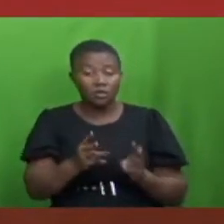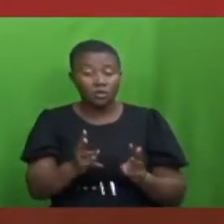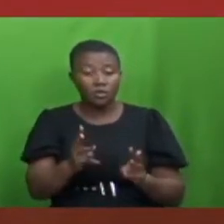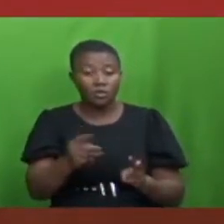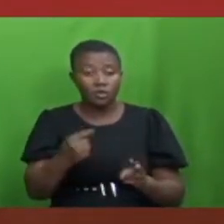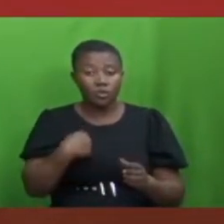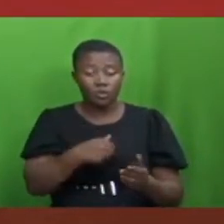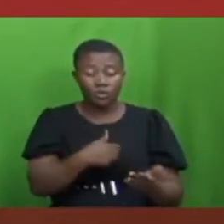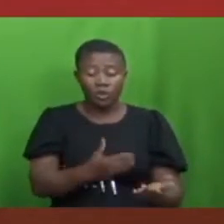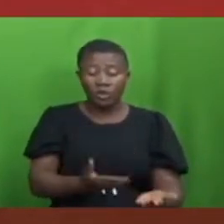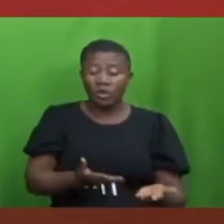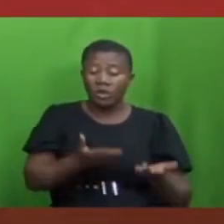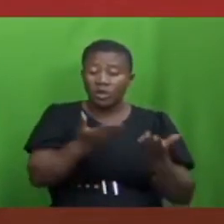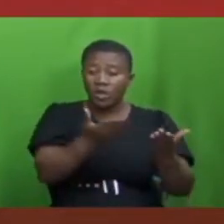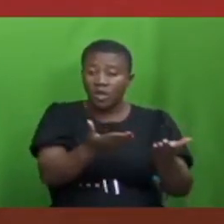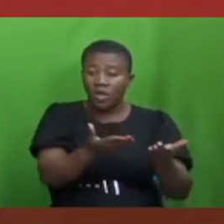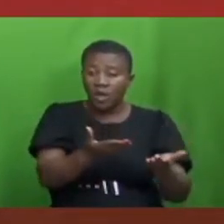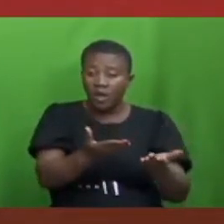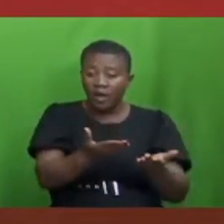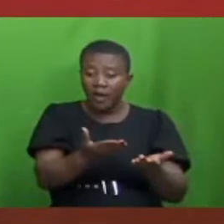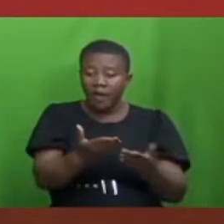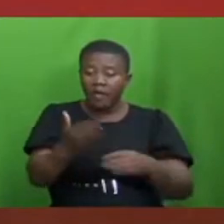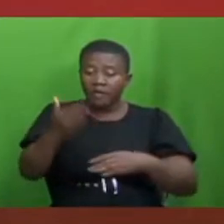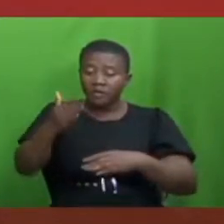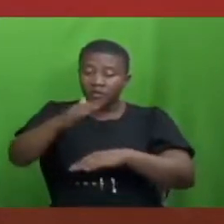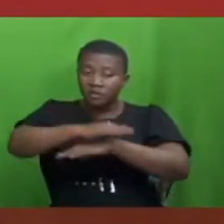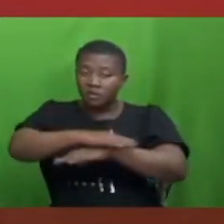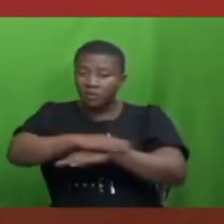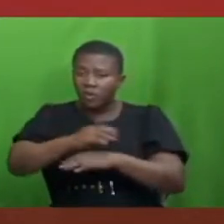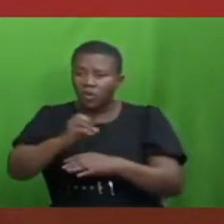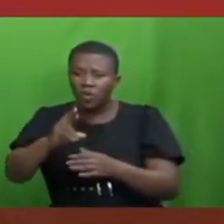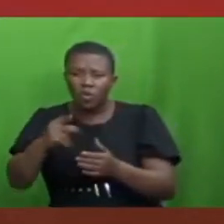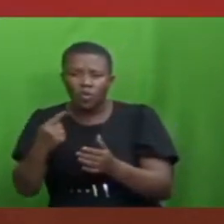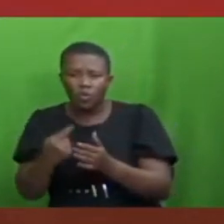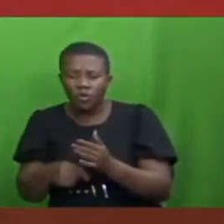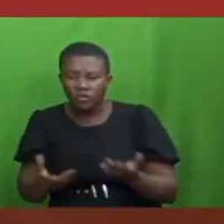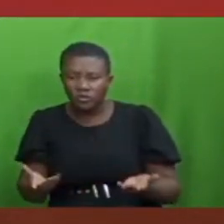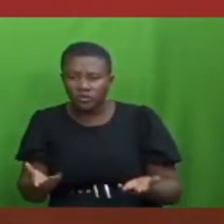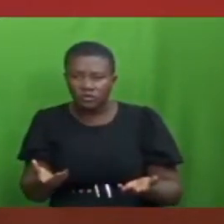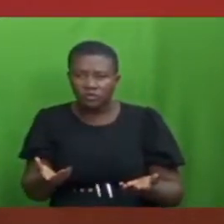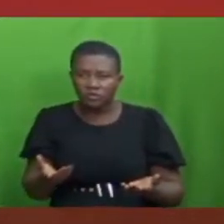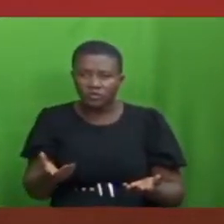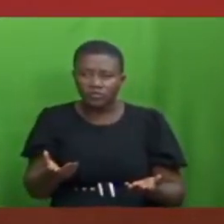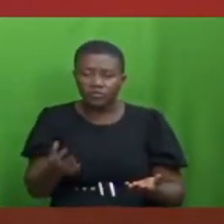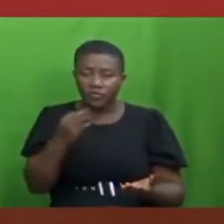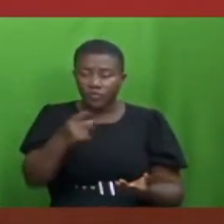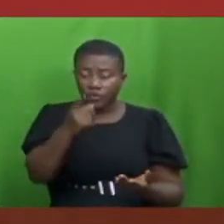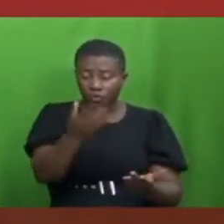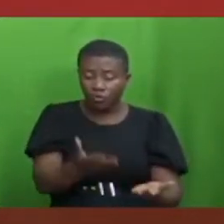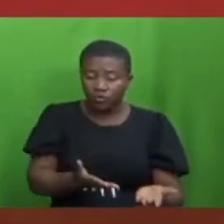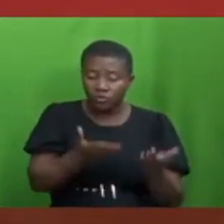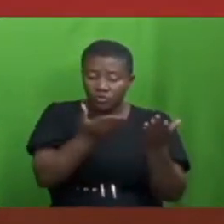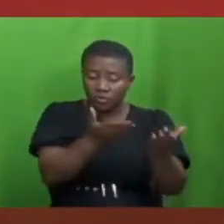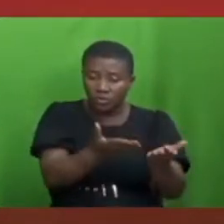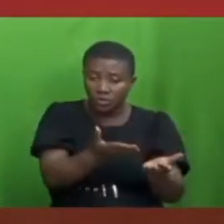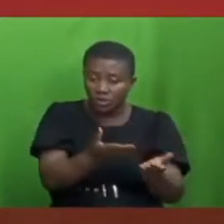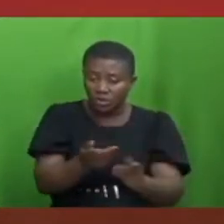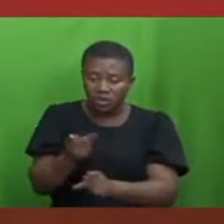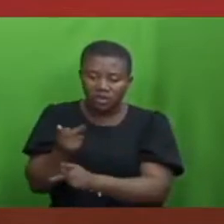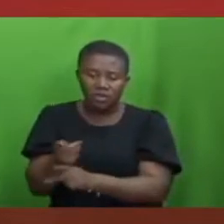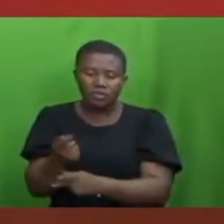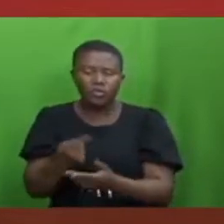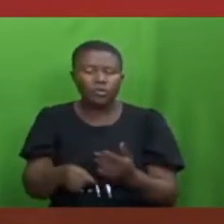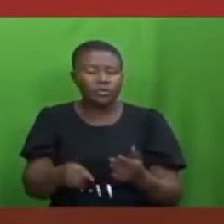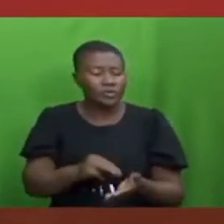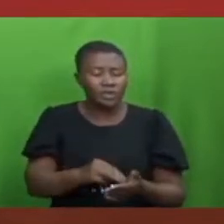Management Act. Now, in that situation, do we lay it? Do we table it? If you lay